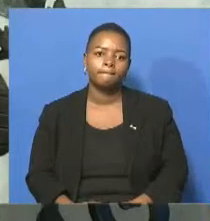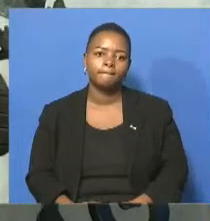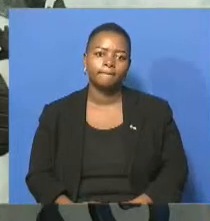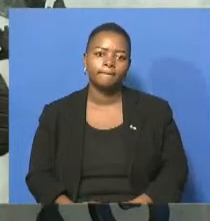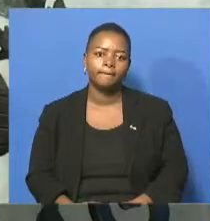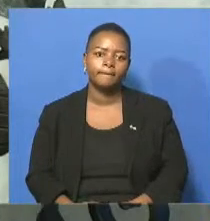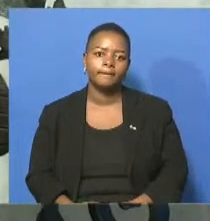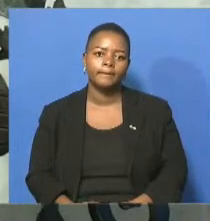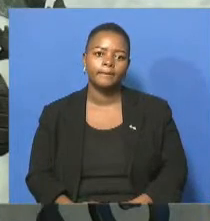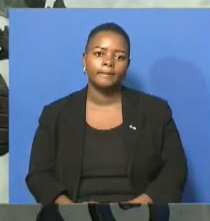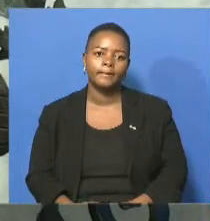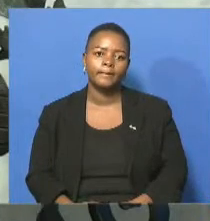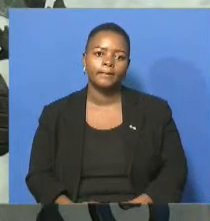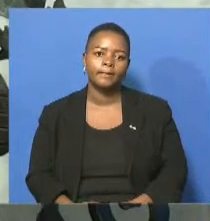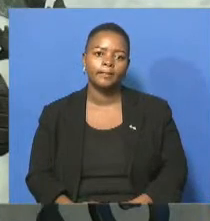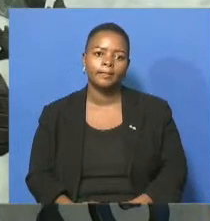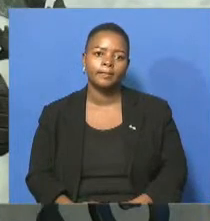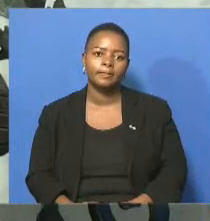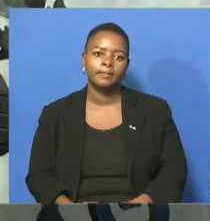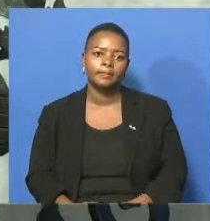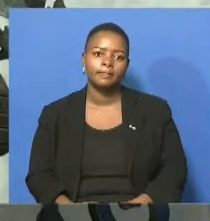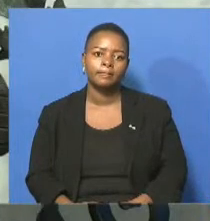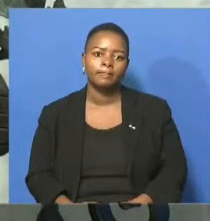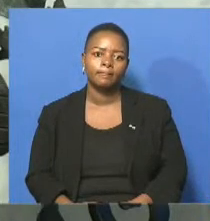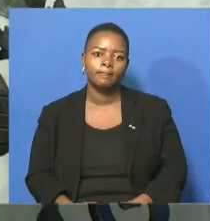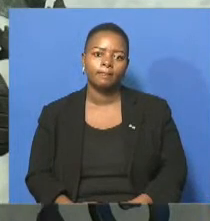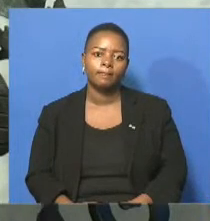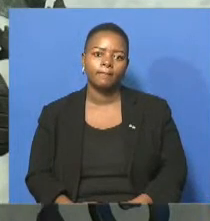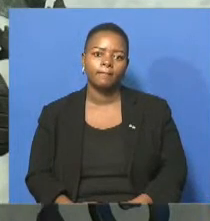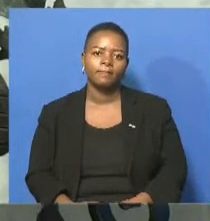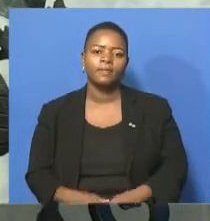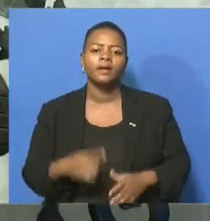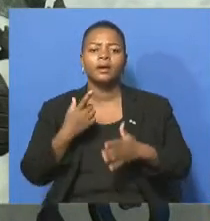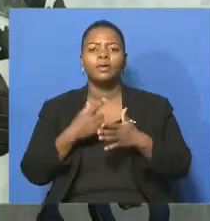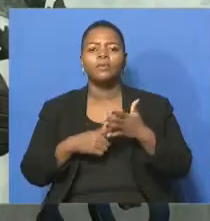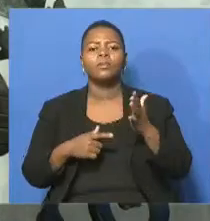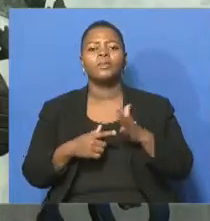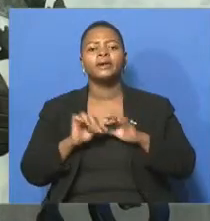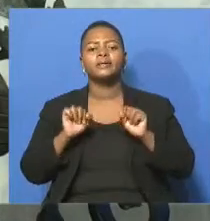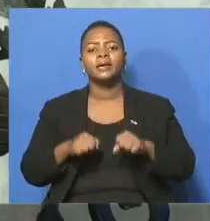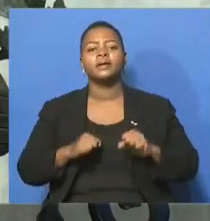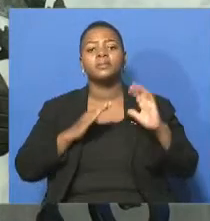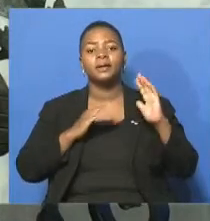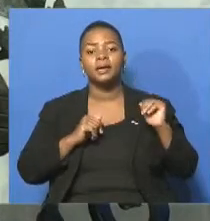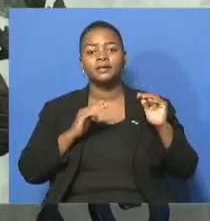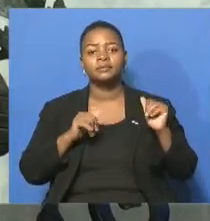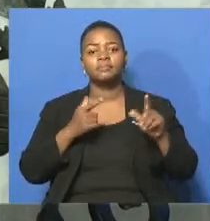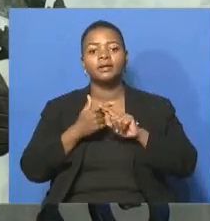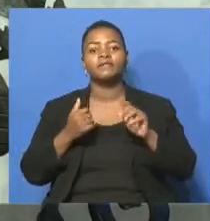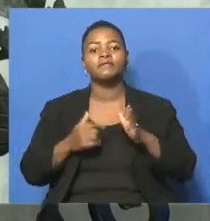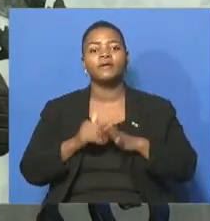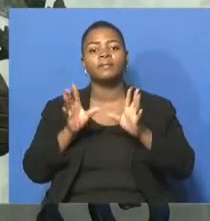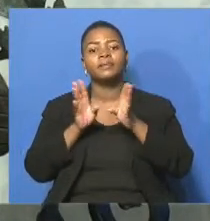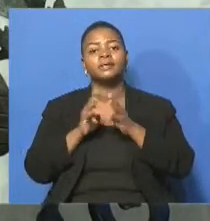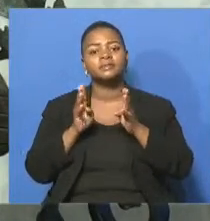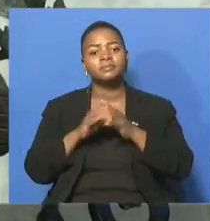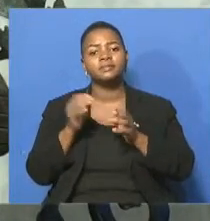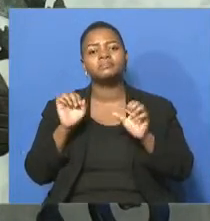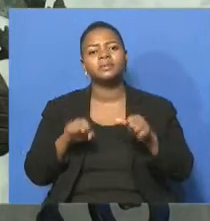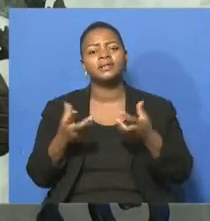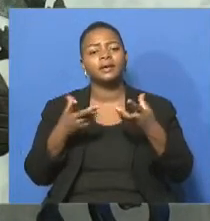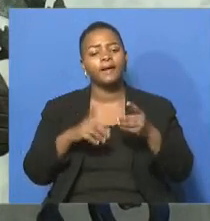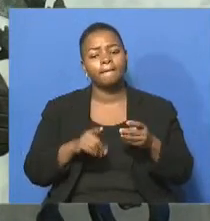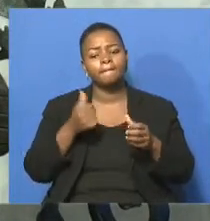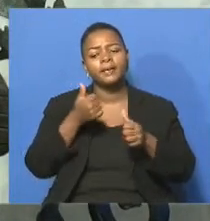preempte me Omphile gongwe re ka solohela gore diphuthego tsa go nnana di ka nna is it on a yearly basis, on